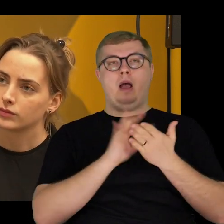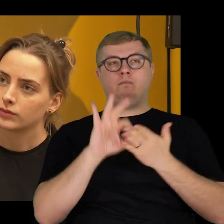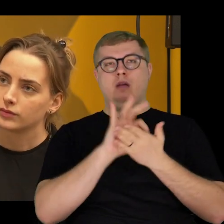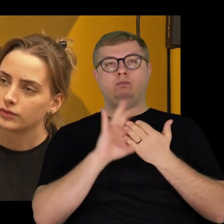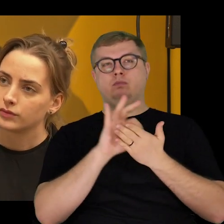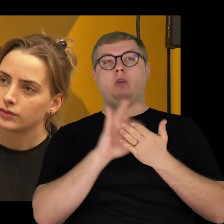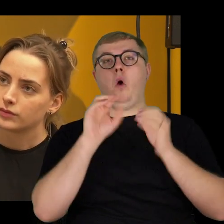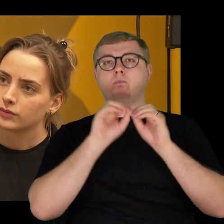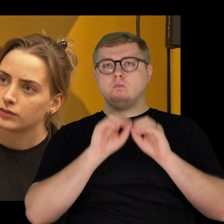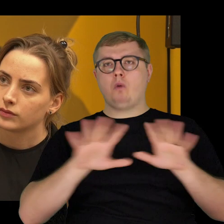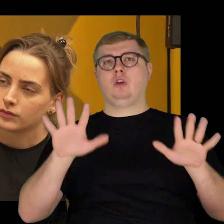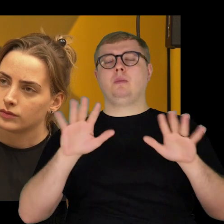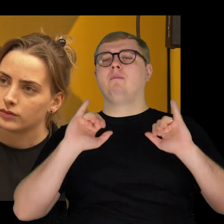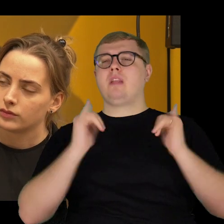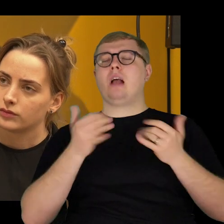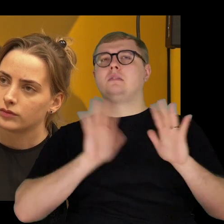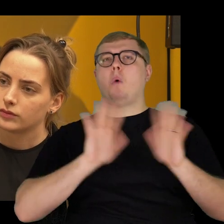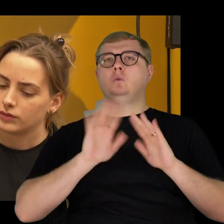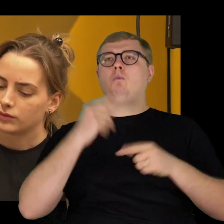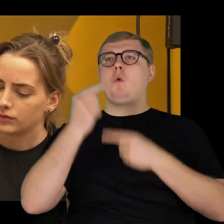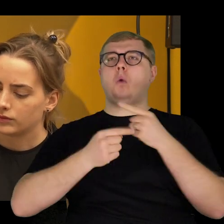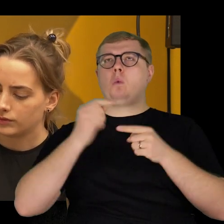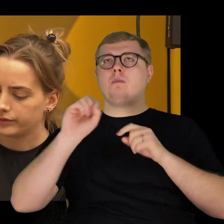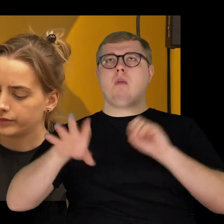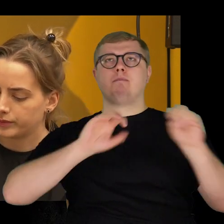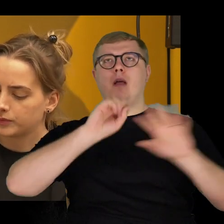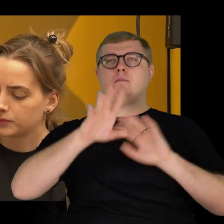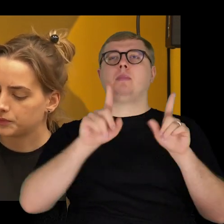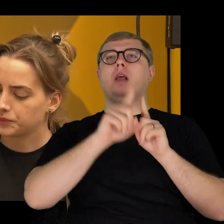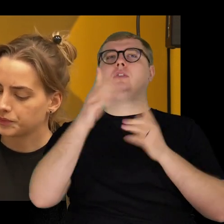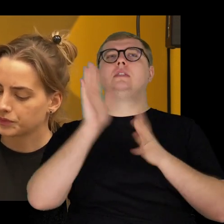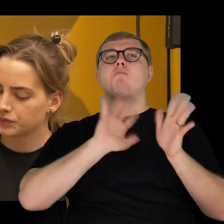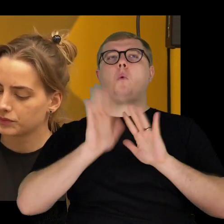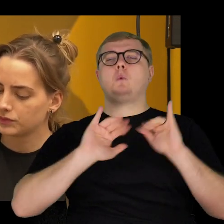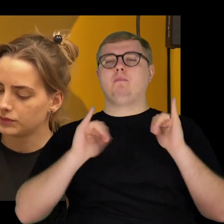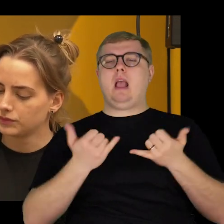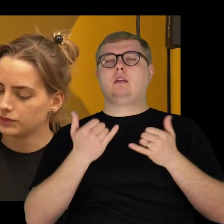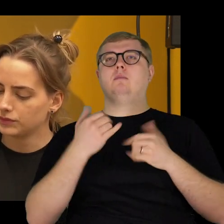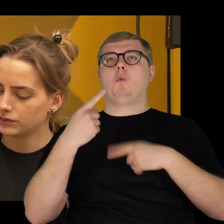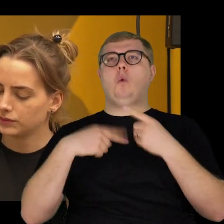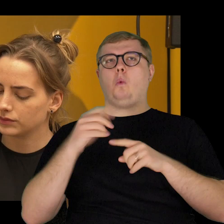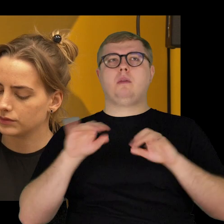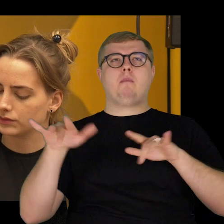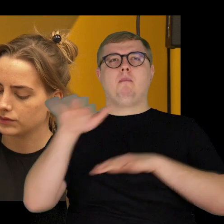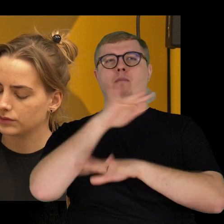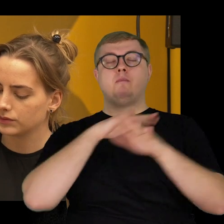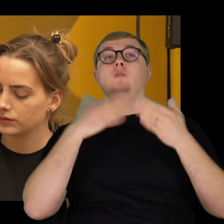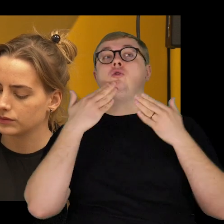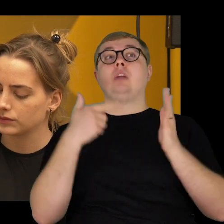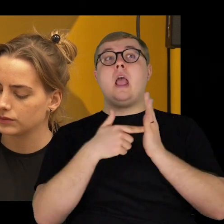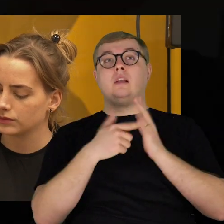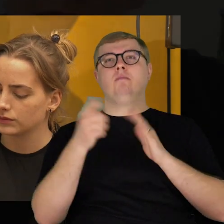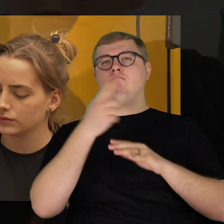how these products, map how these products are circulating. This is something that we're looking at in other projects as well.